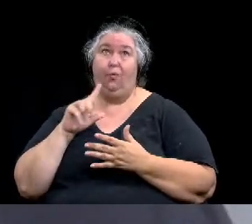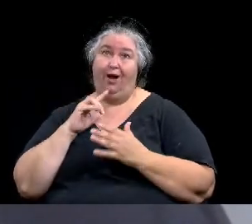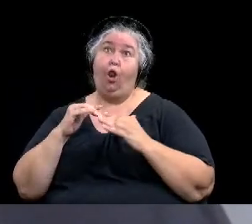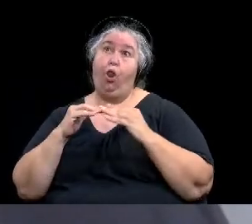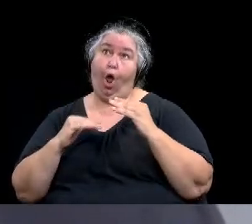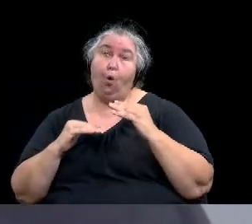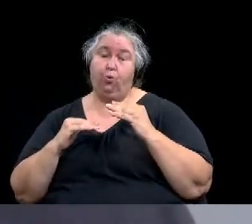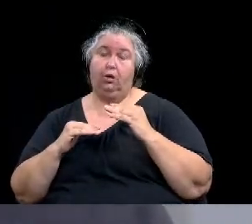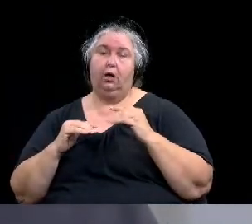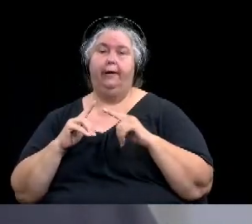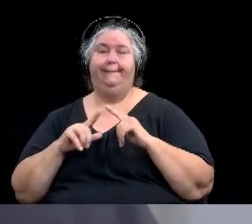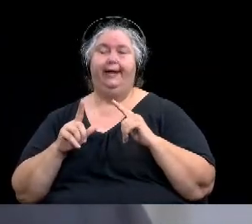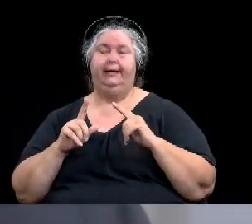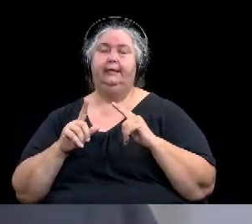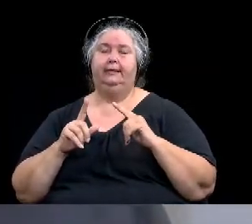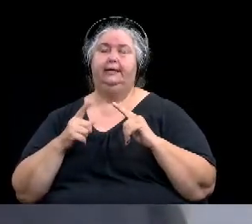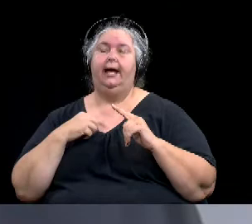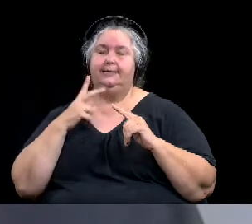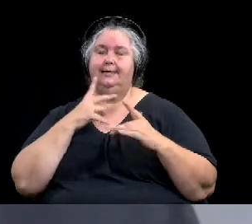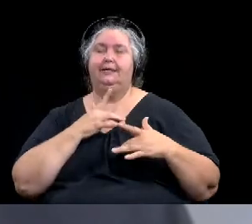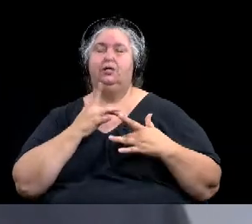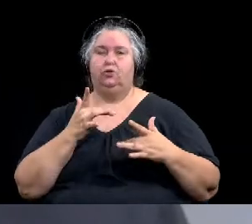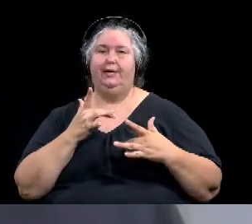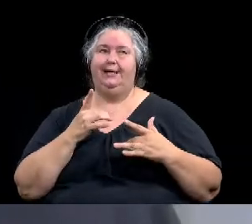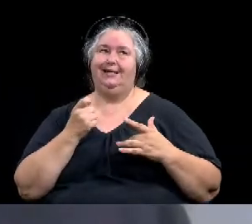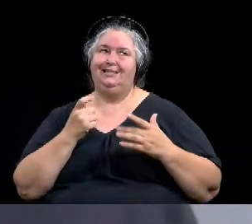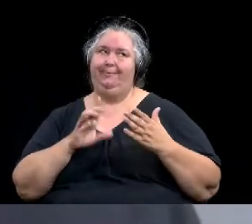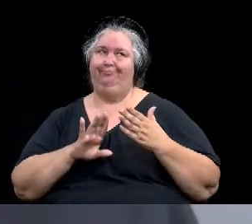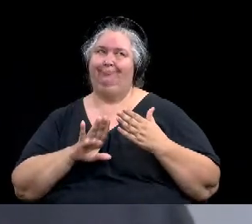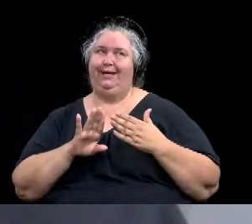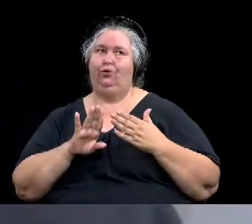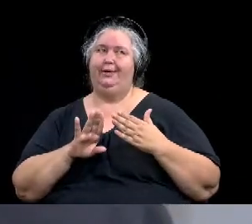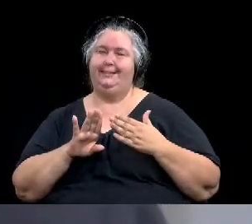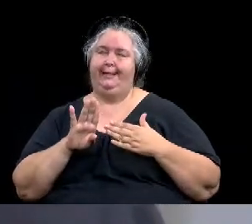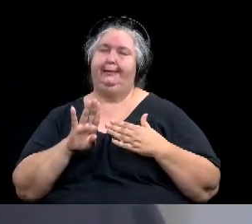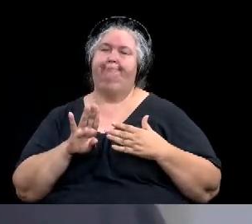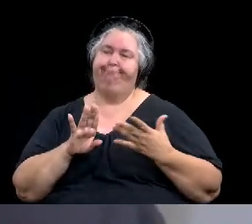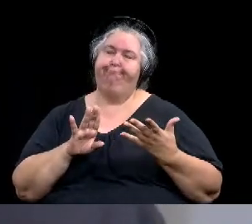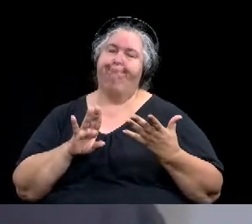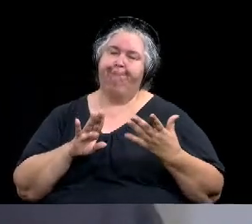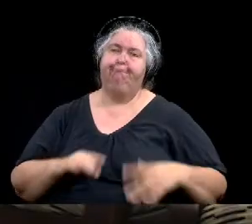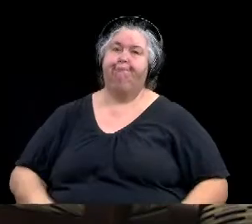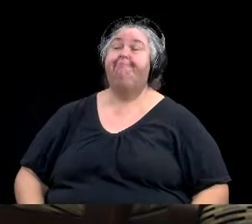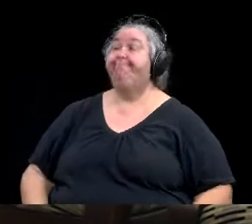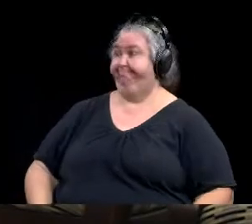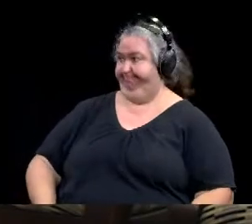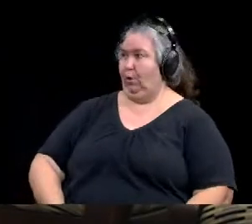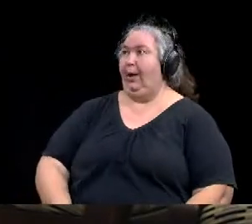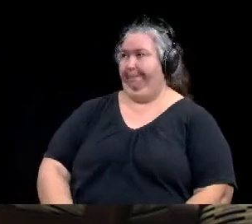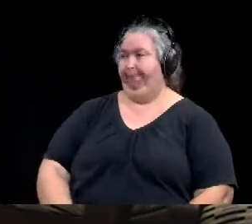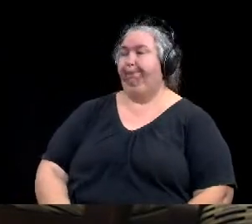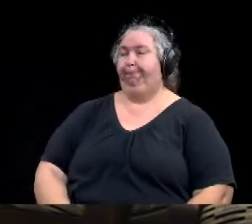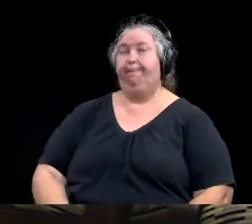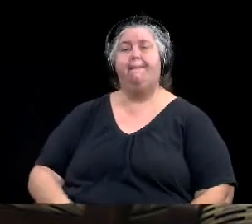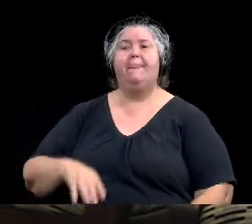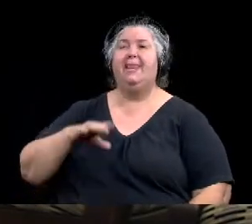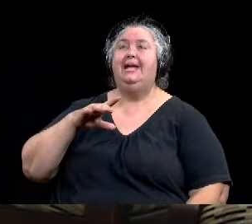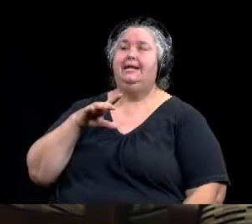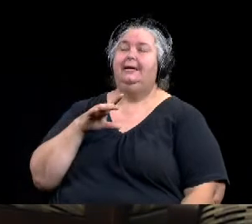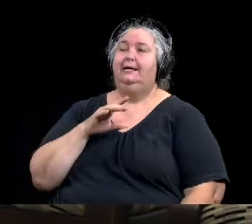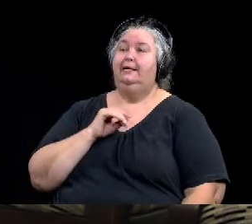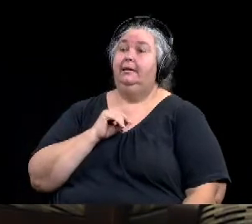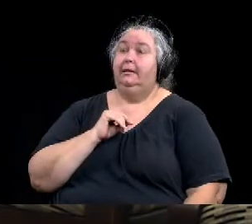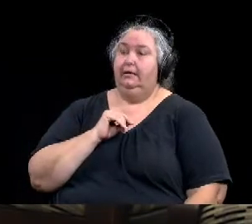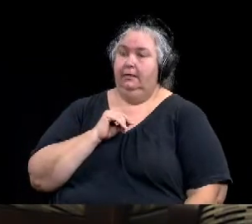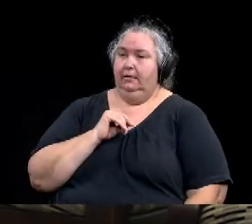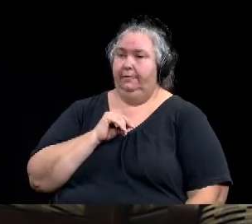but I do see that the trend is moving up a little bit. Okay. How frustrating is it as